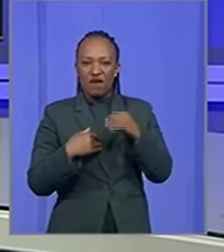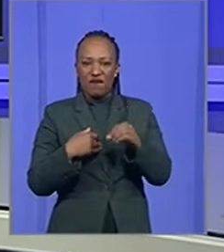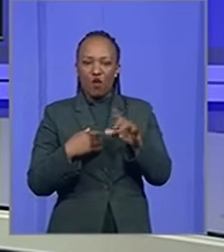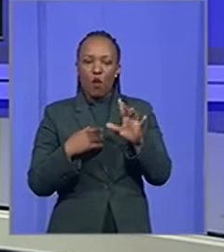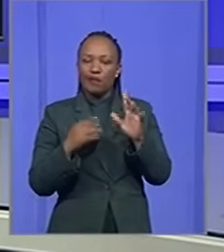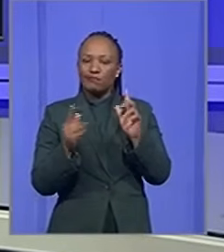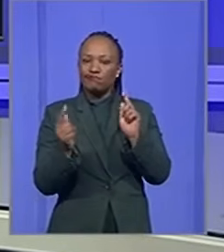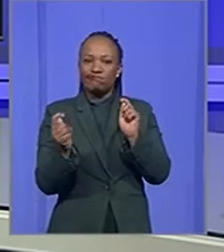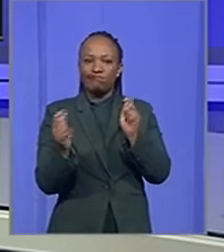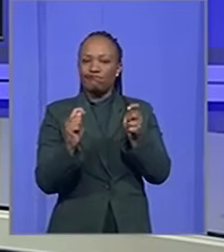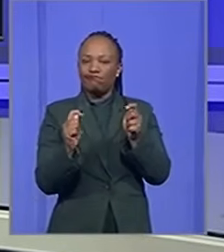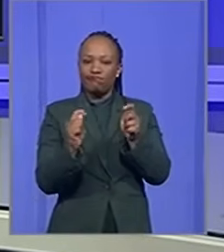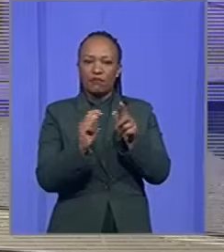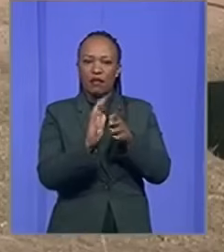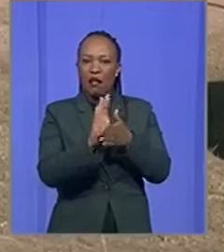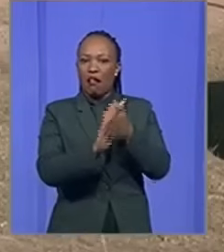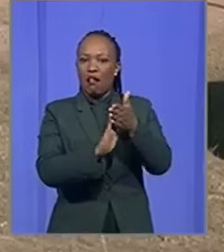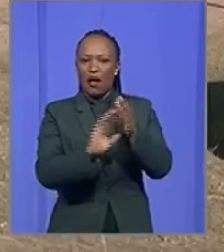bona.